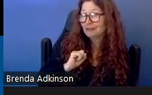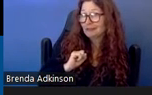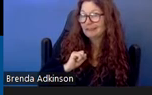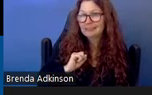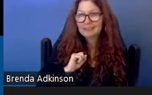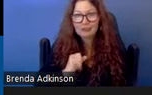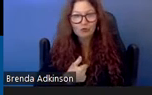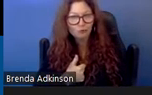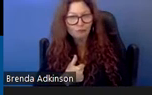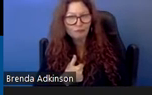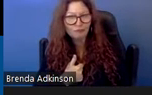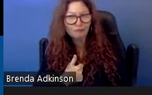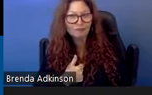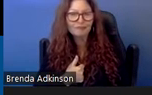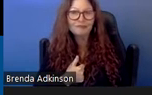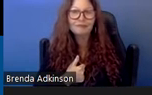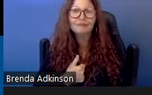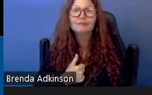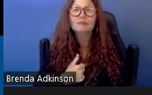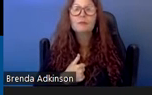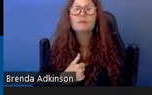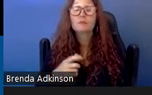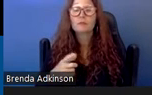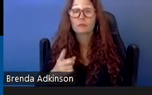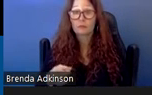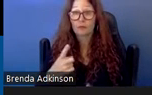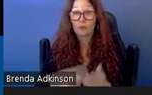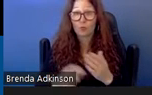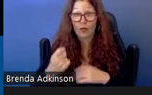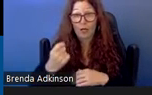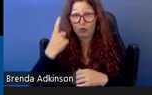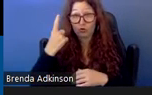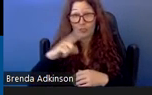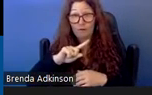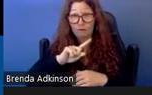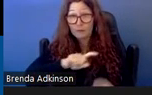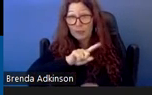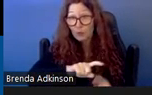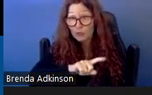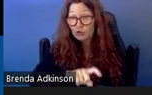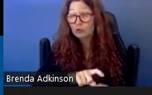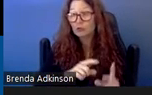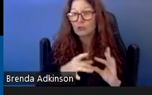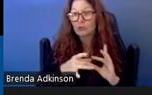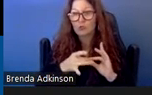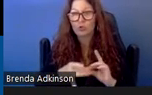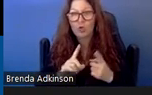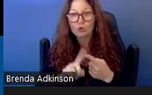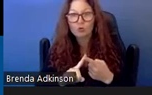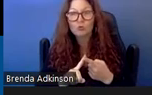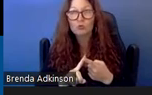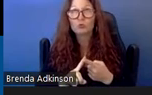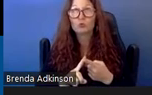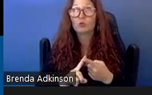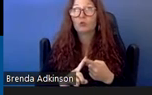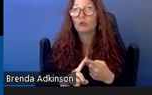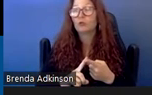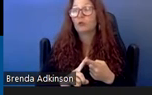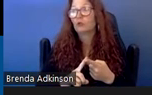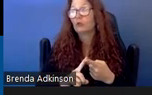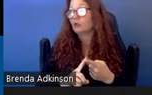Sure. So what I'm taking from this question is in regards to an entity that's interested in applying